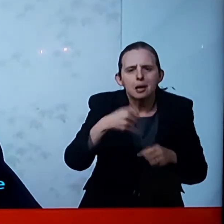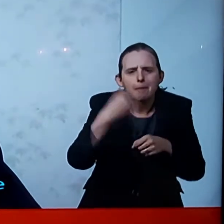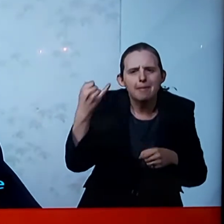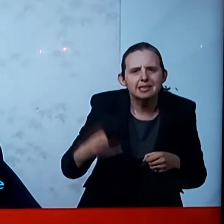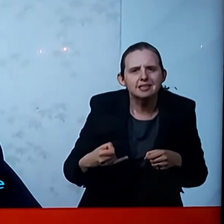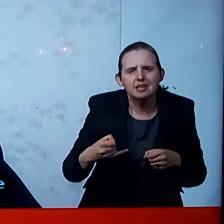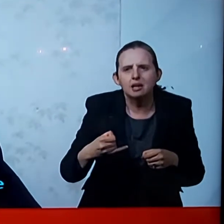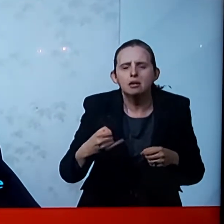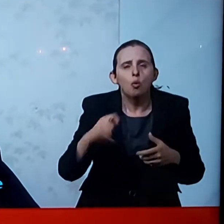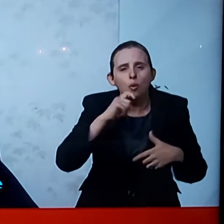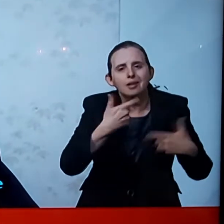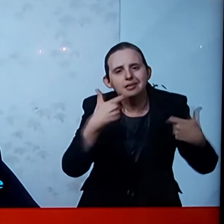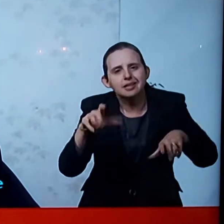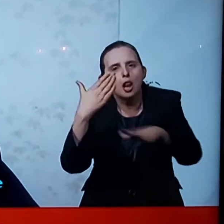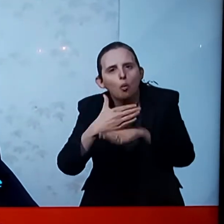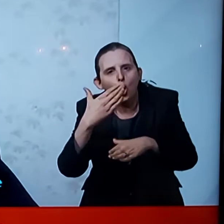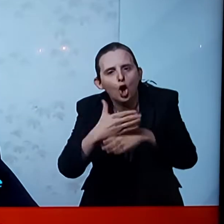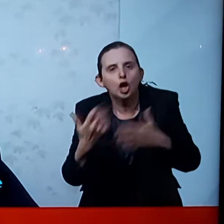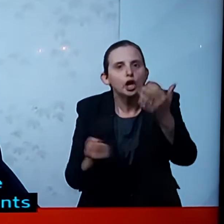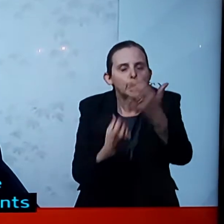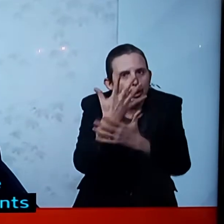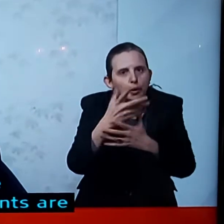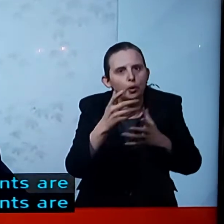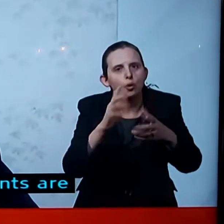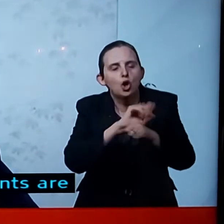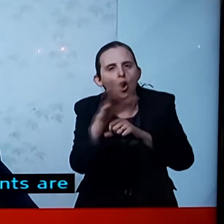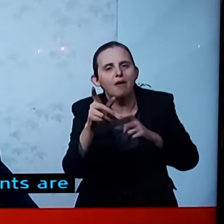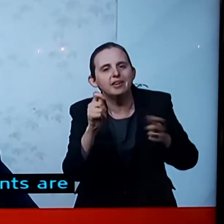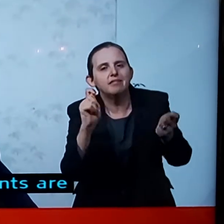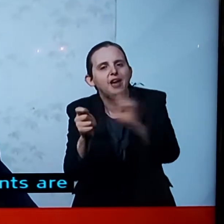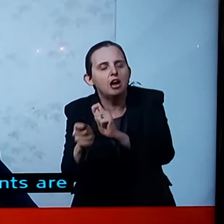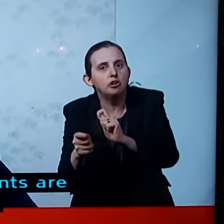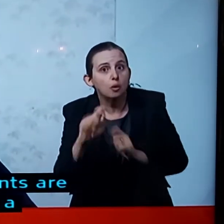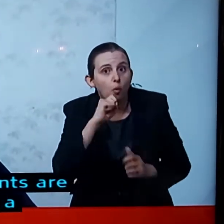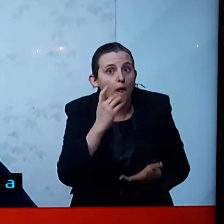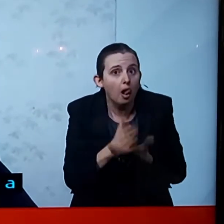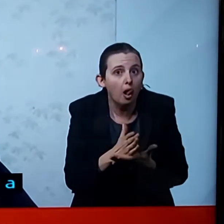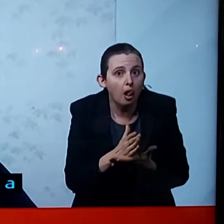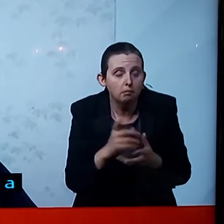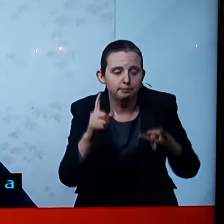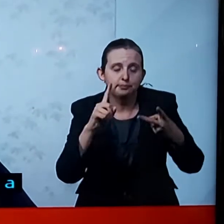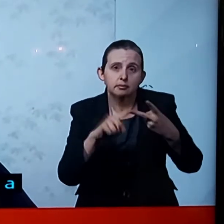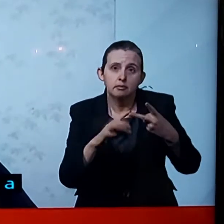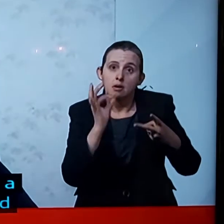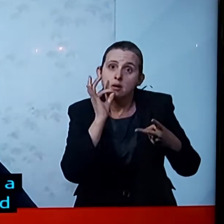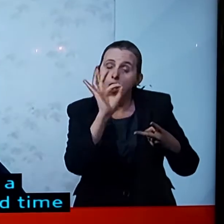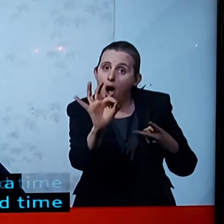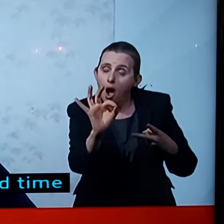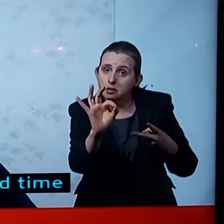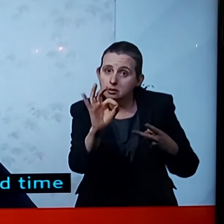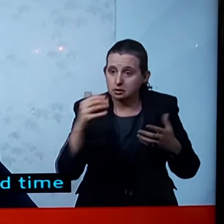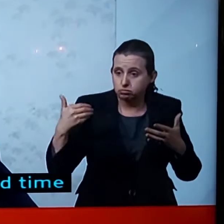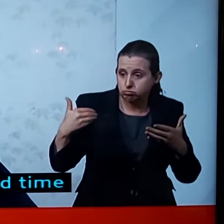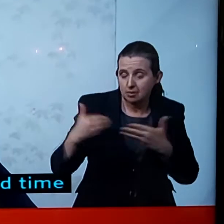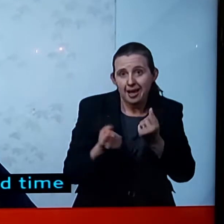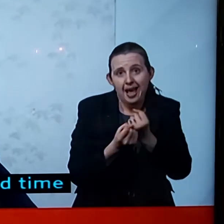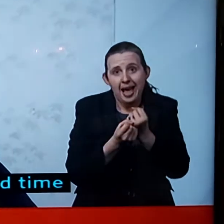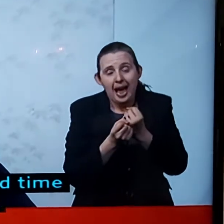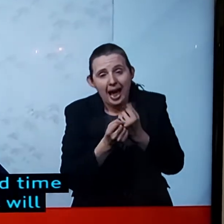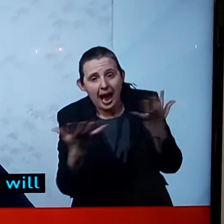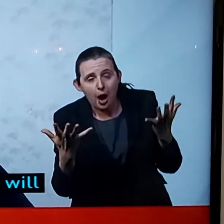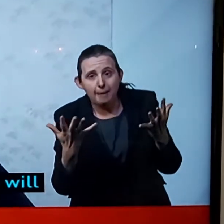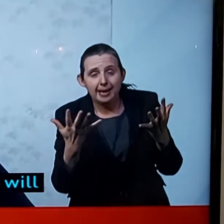we've heard time and again that vaccine uptake is going to be crucial. Now that we're several weeks into the rollout, do you have any figures on the percentage of people offered the vaccine who are